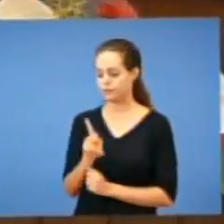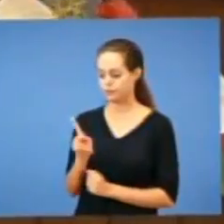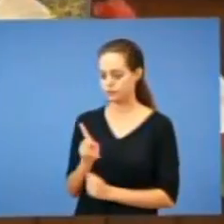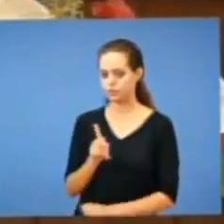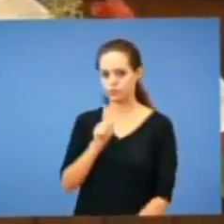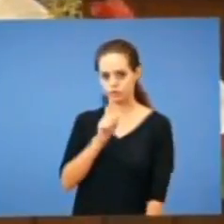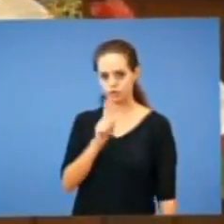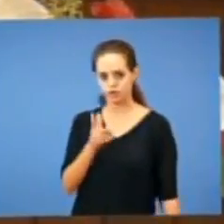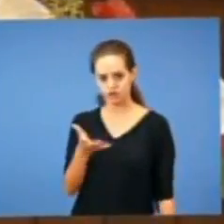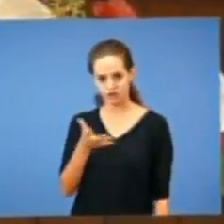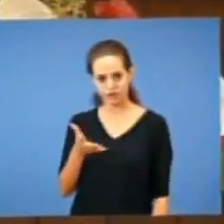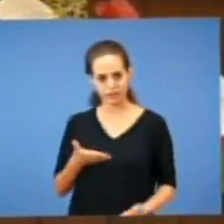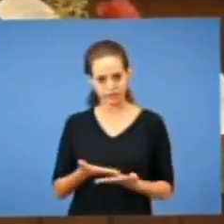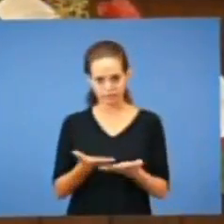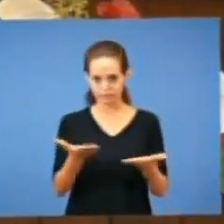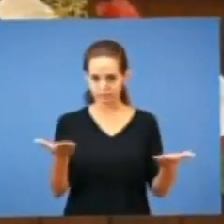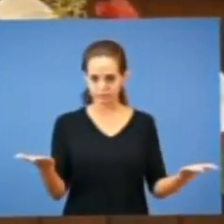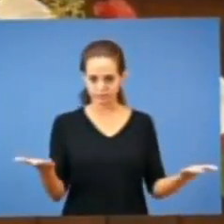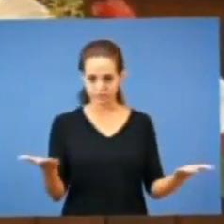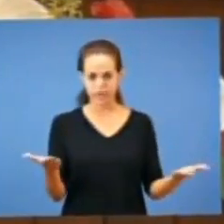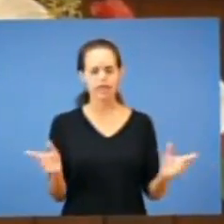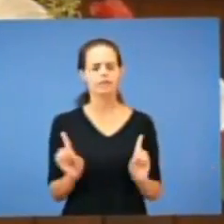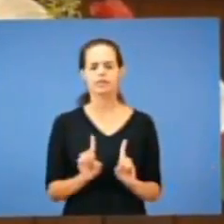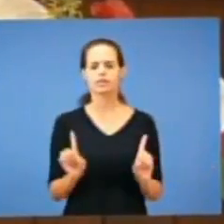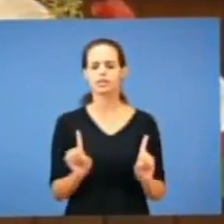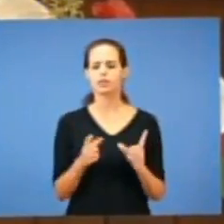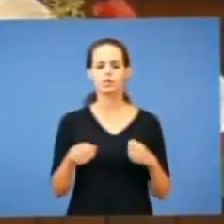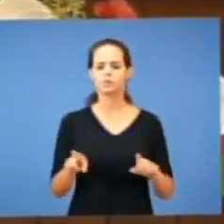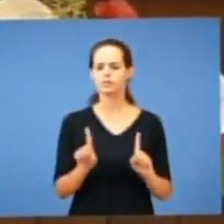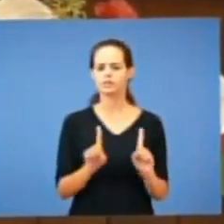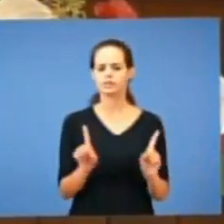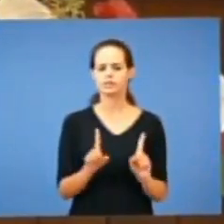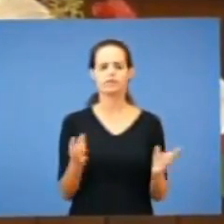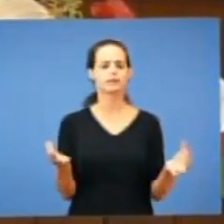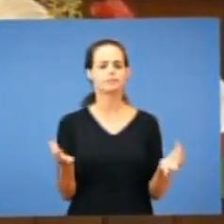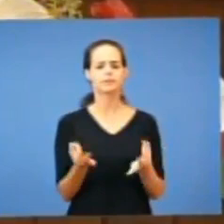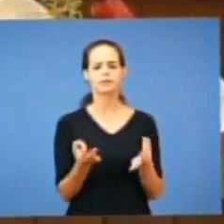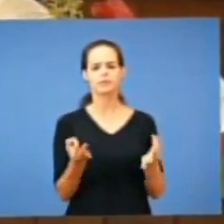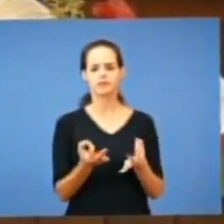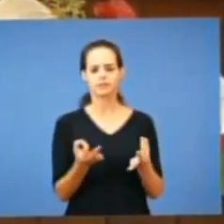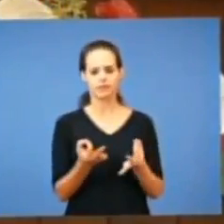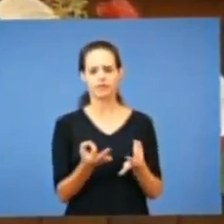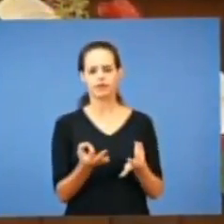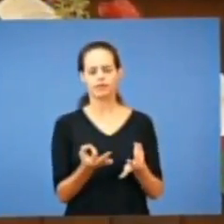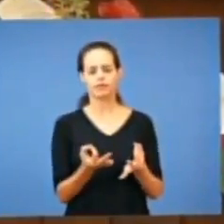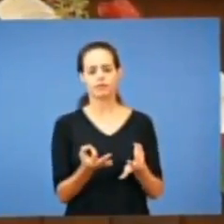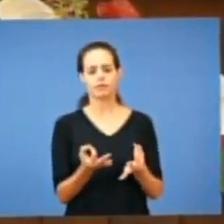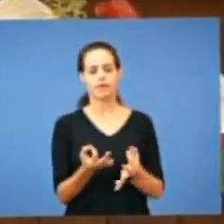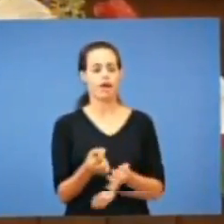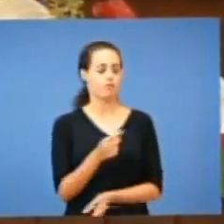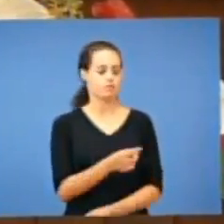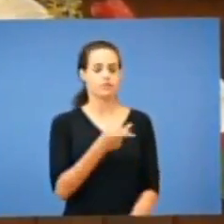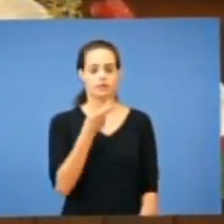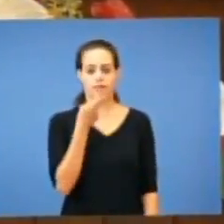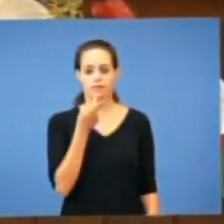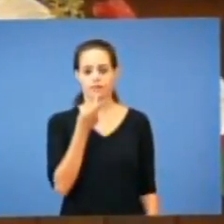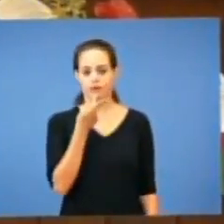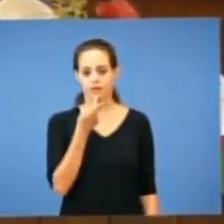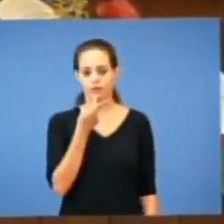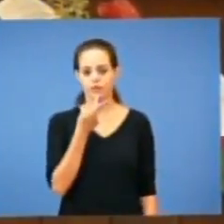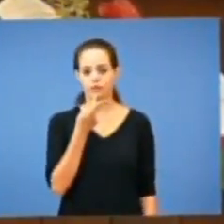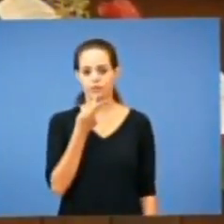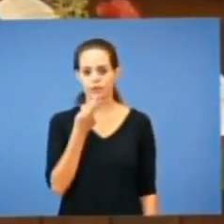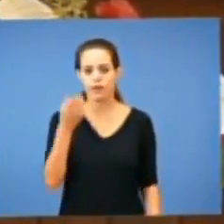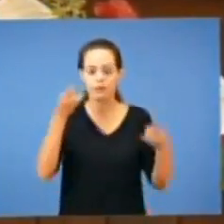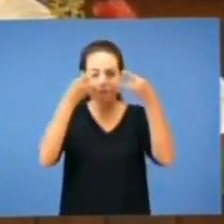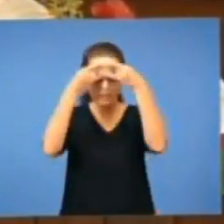Dutty, do you have anything else to say? No, I think this is perfect, especially this comment that you made here,